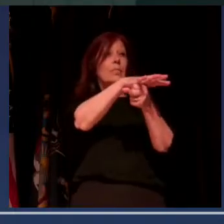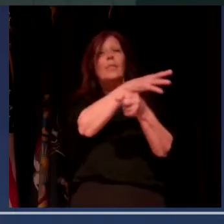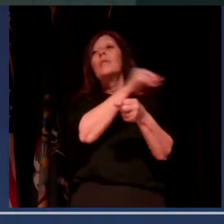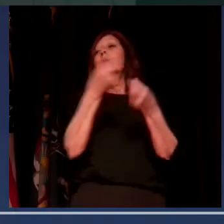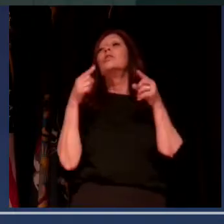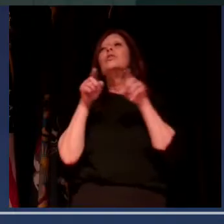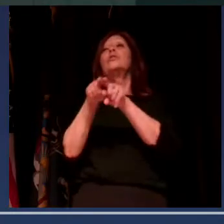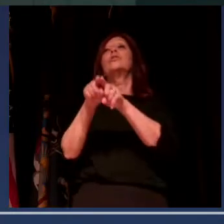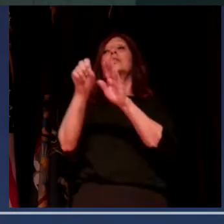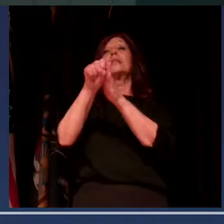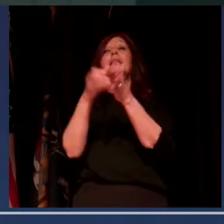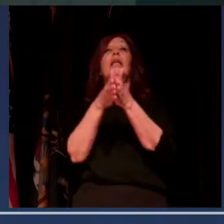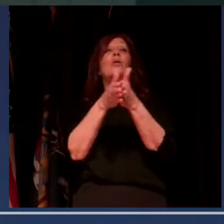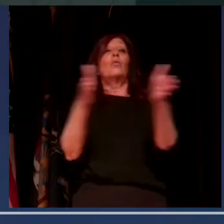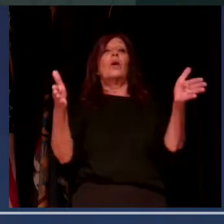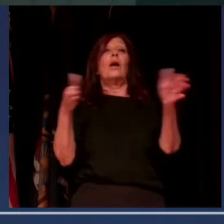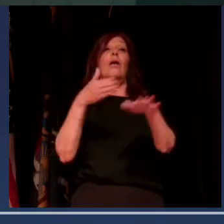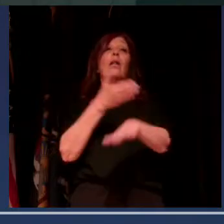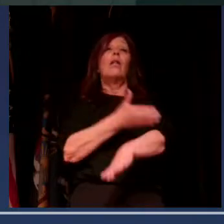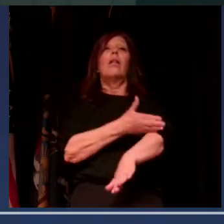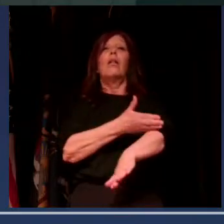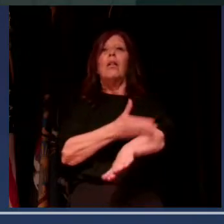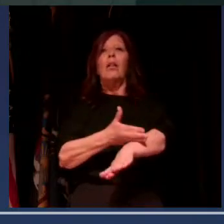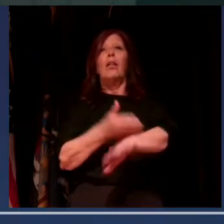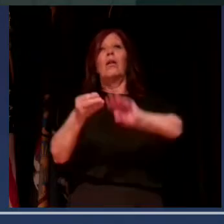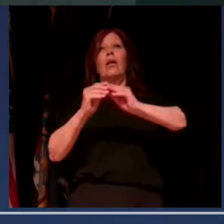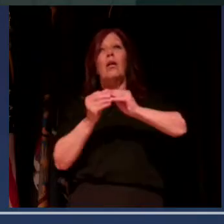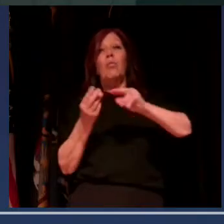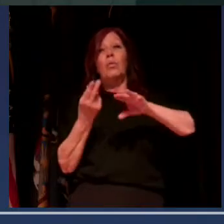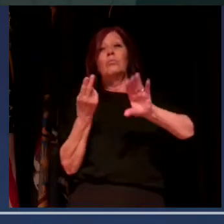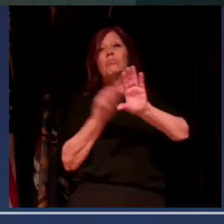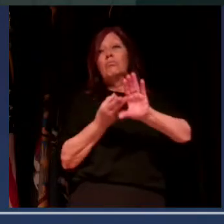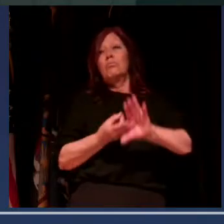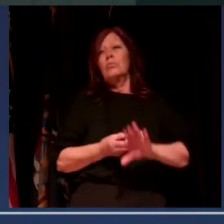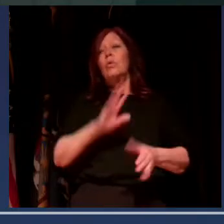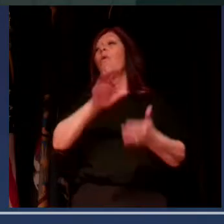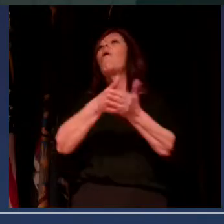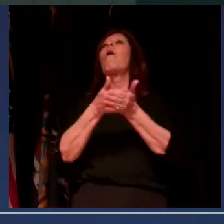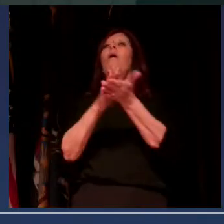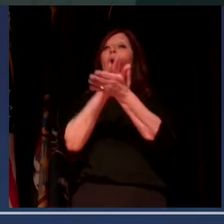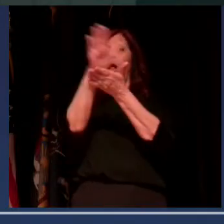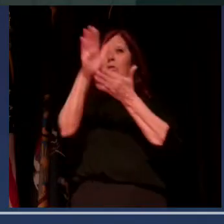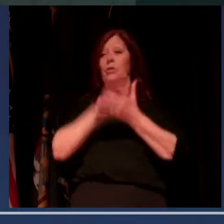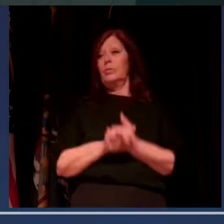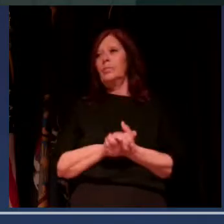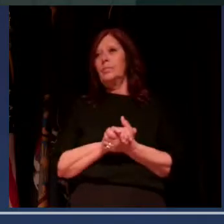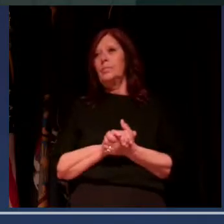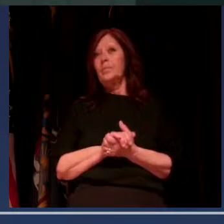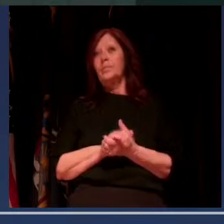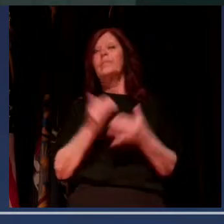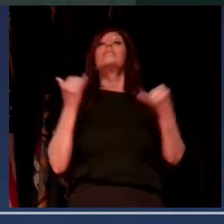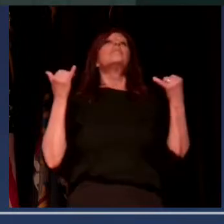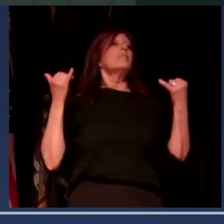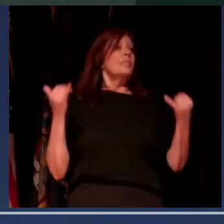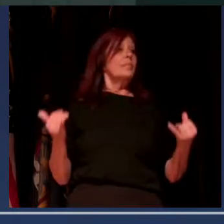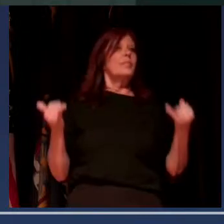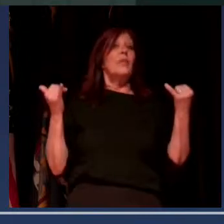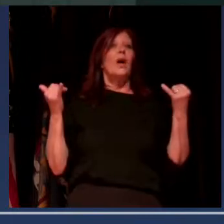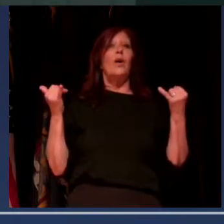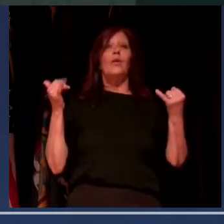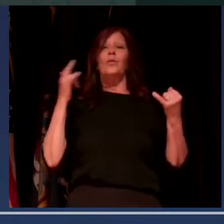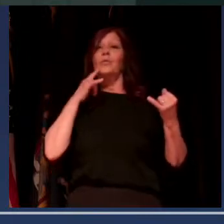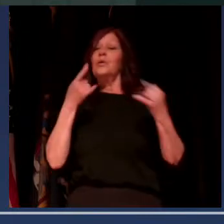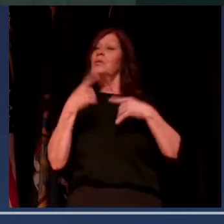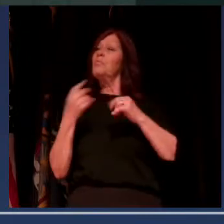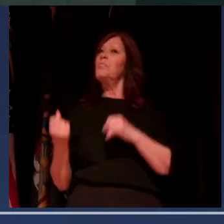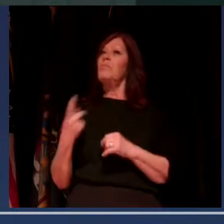the statewide decline in enrollment at all community colleges. We are now at the rebound,